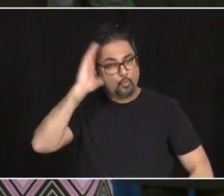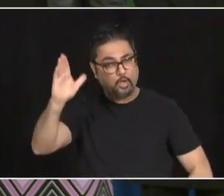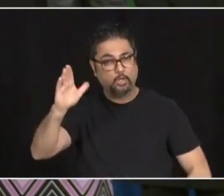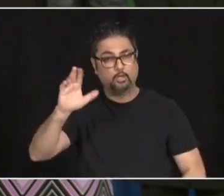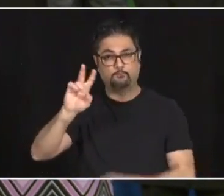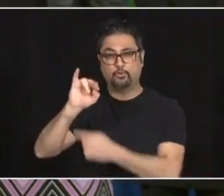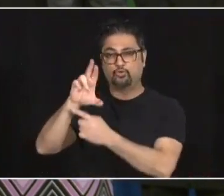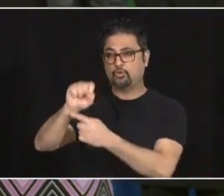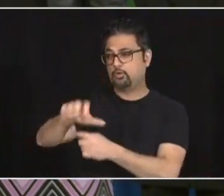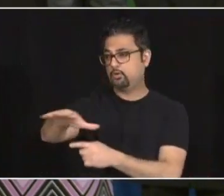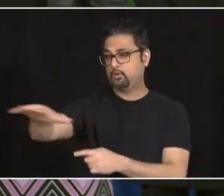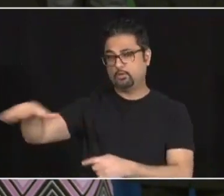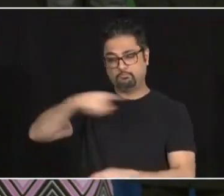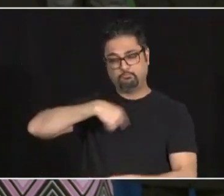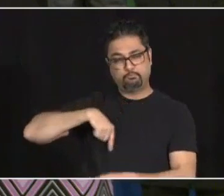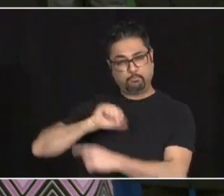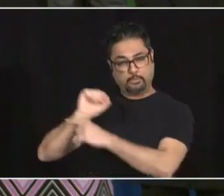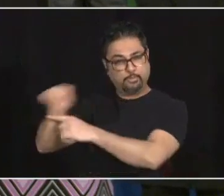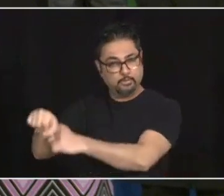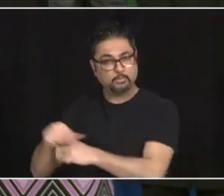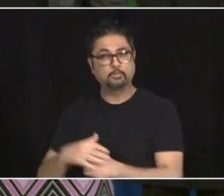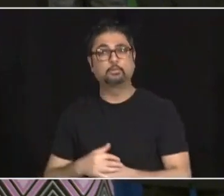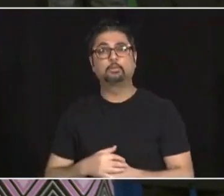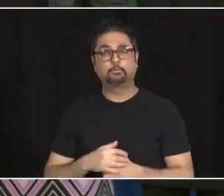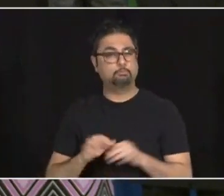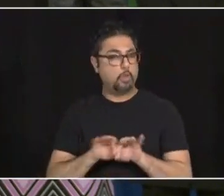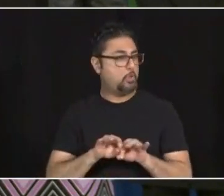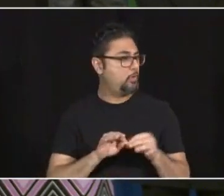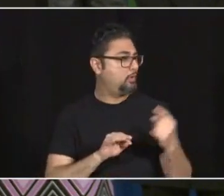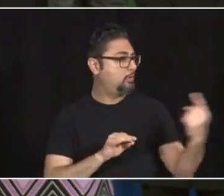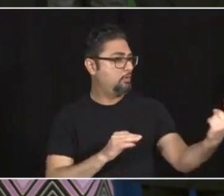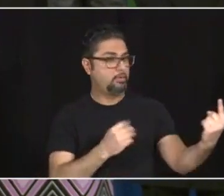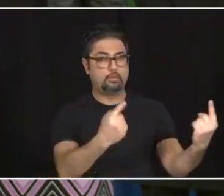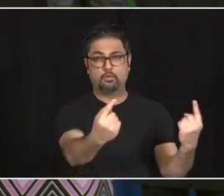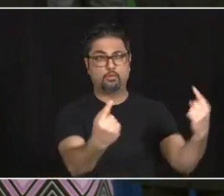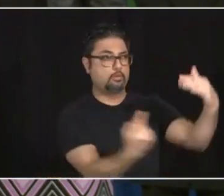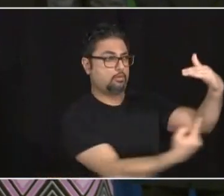of self-isolating and social distancing. But